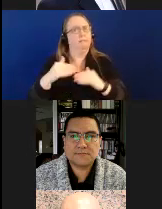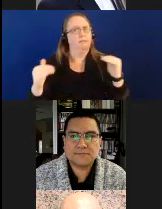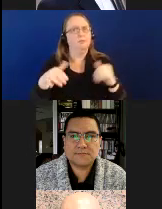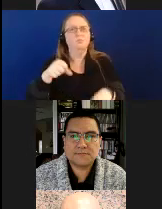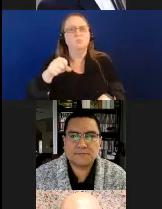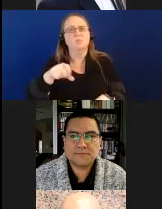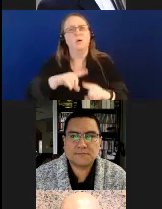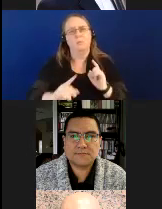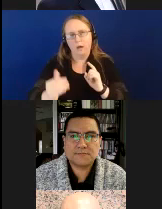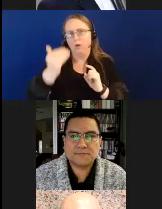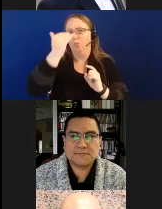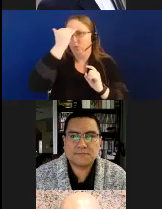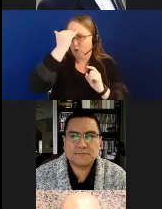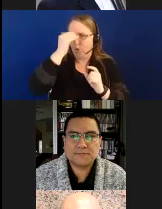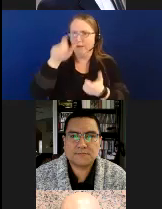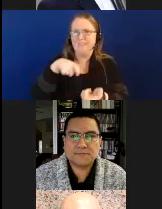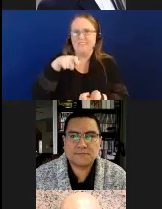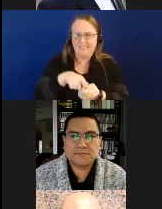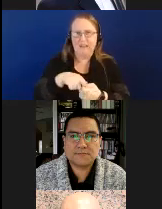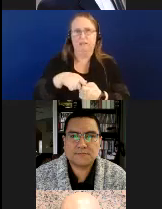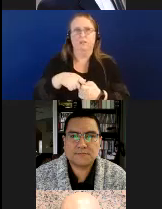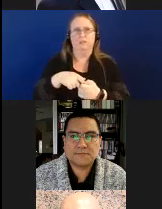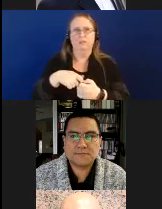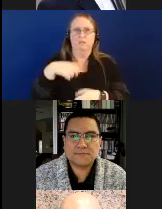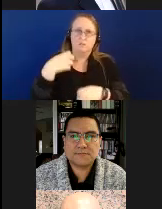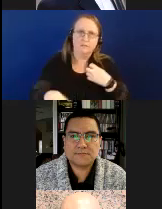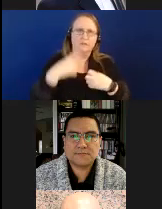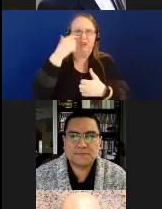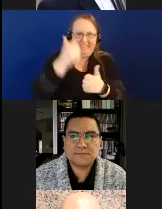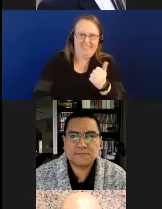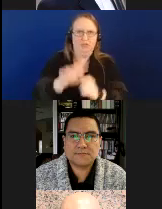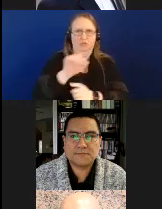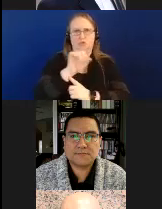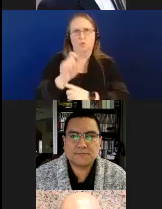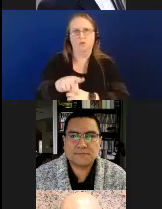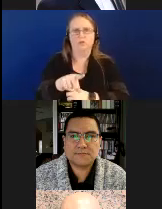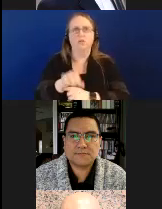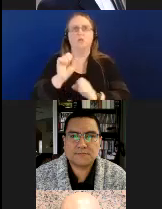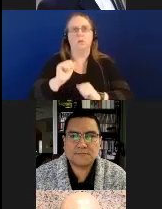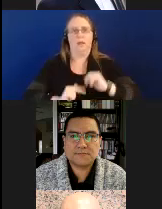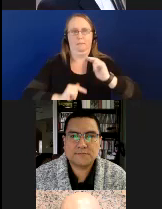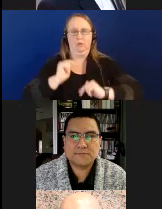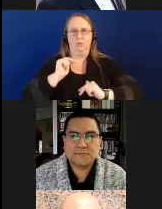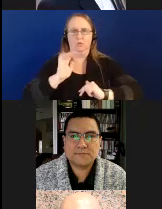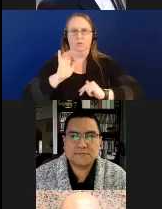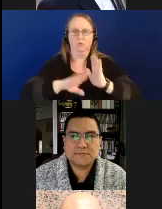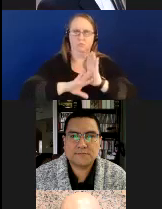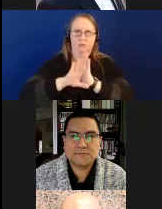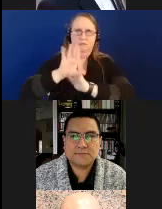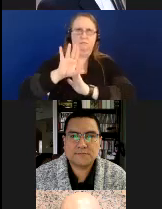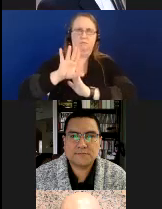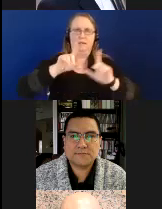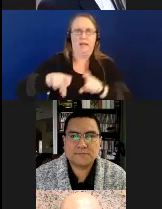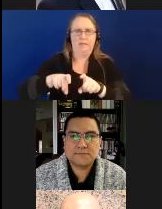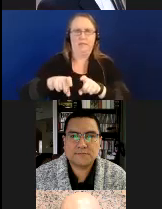because we know exactly how hard each of them are, we are able to build a test that can be the same year after